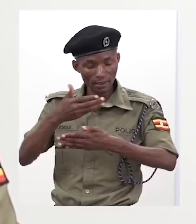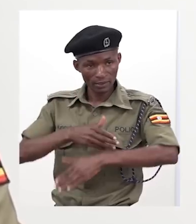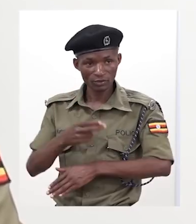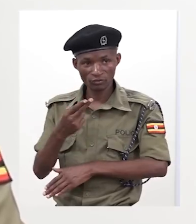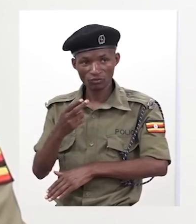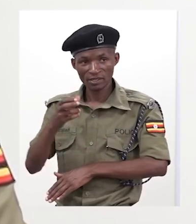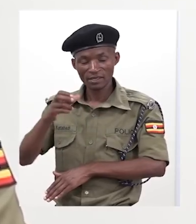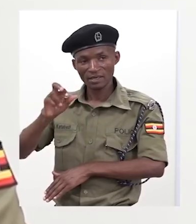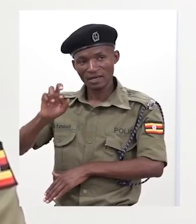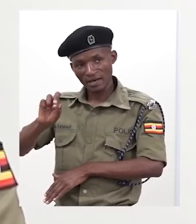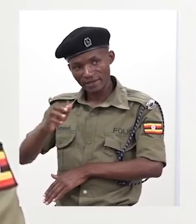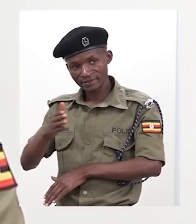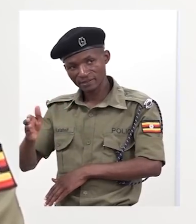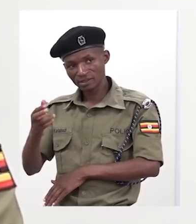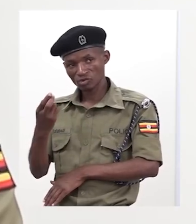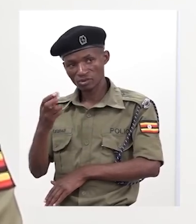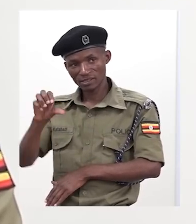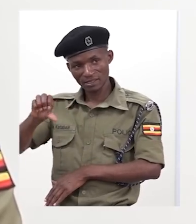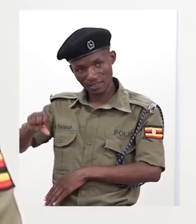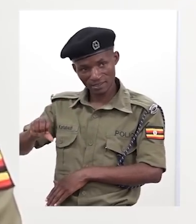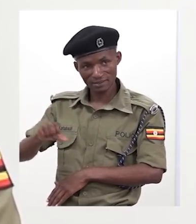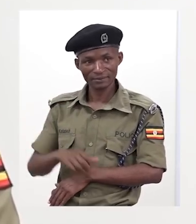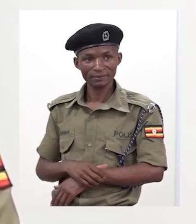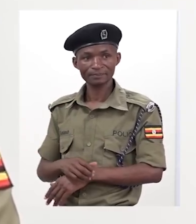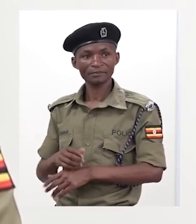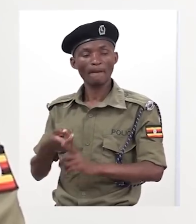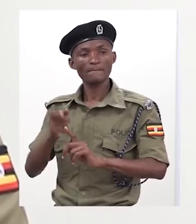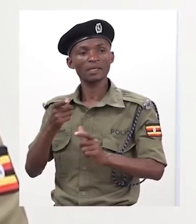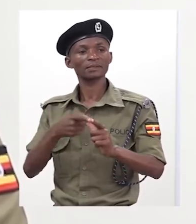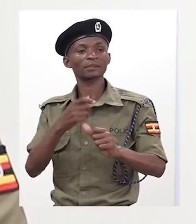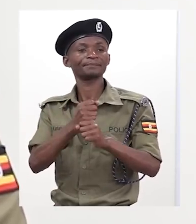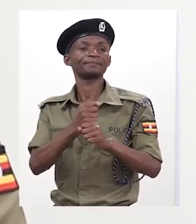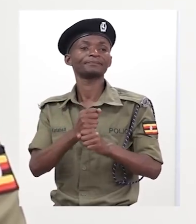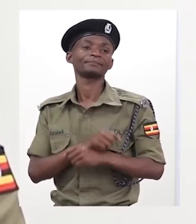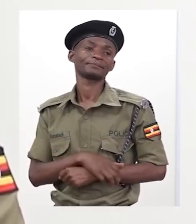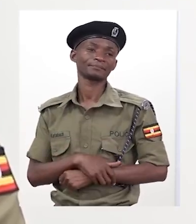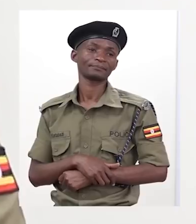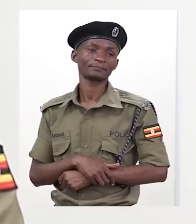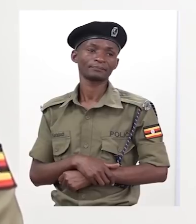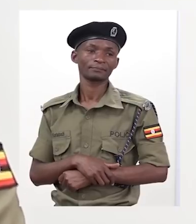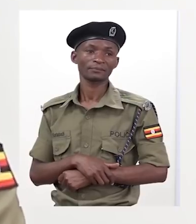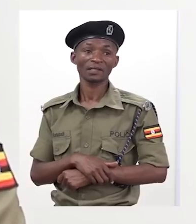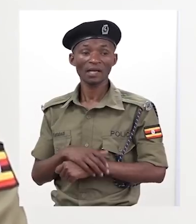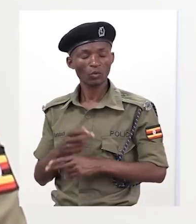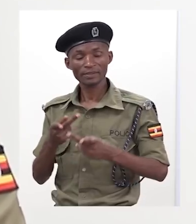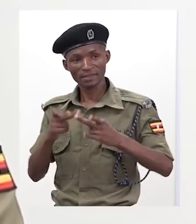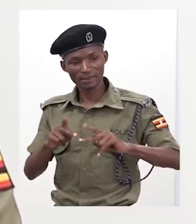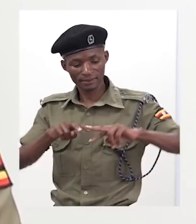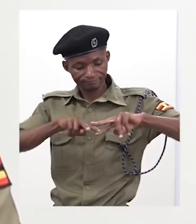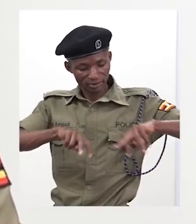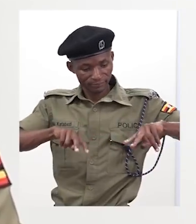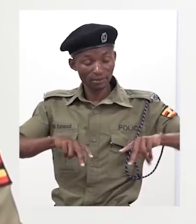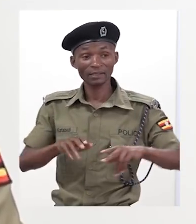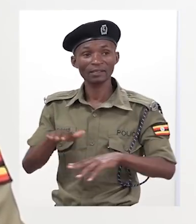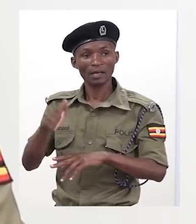29th and of August. And so we instituted inquiries at